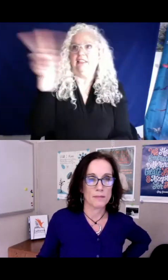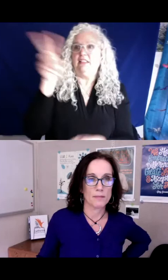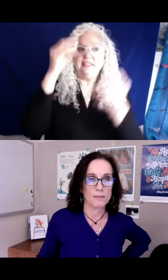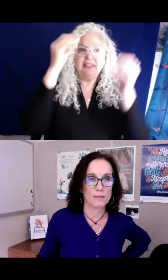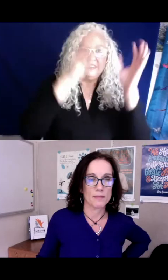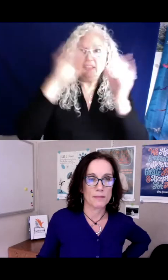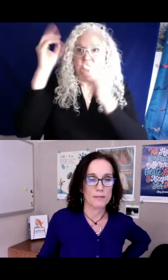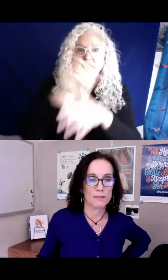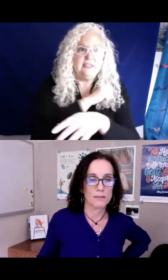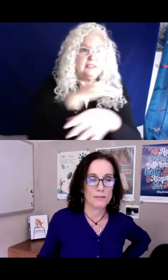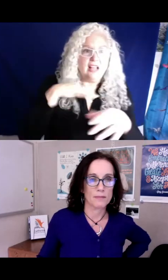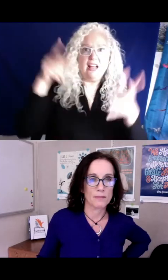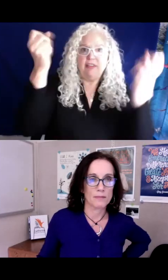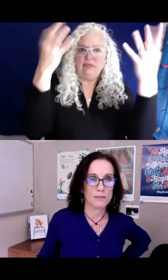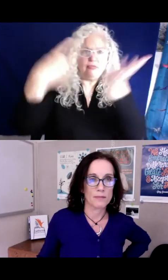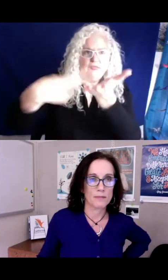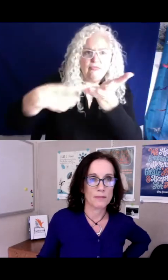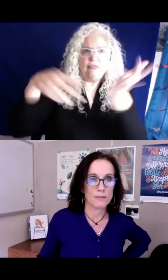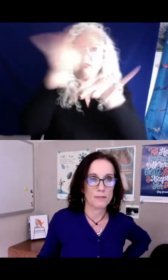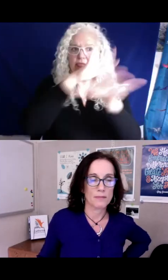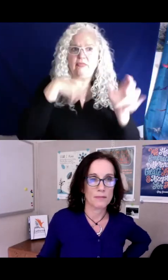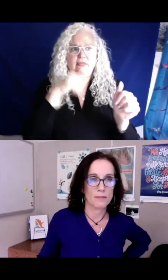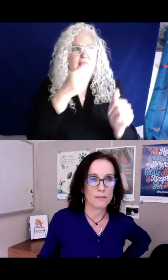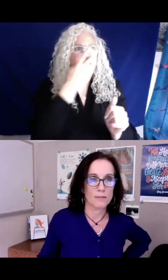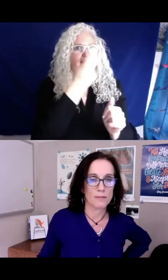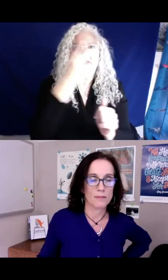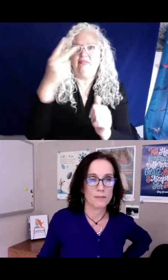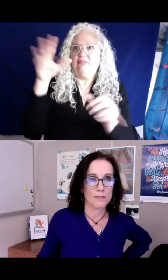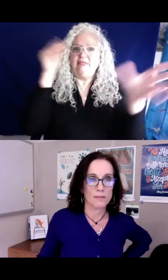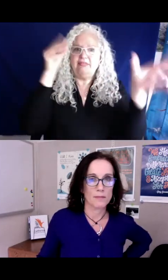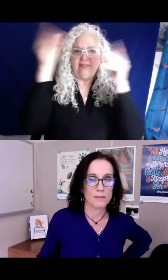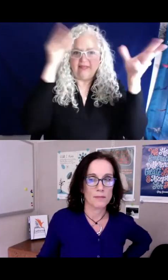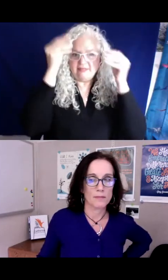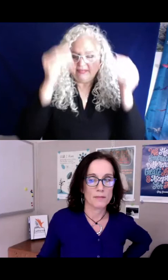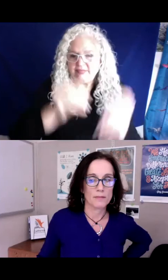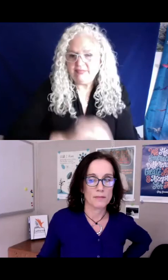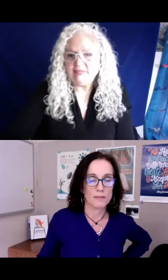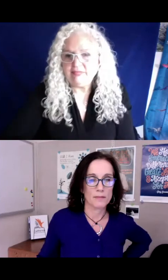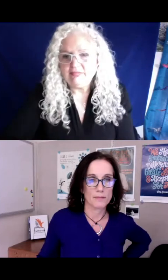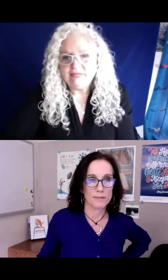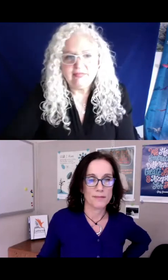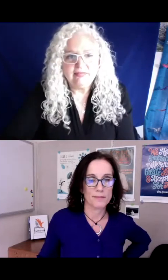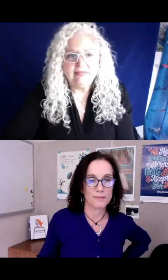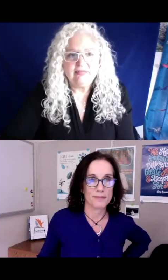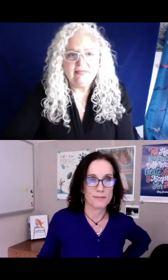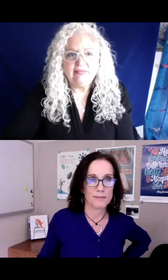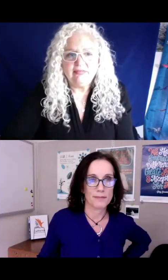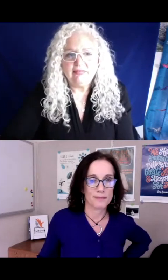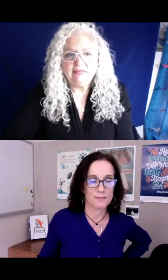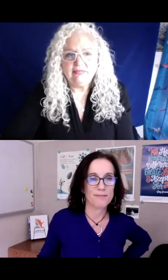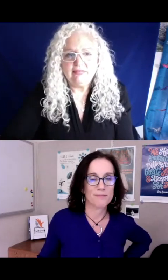Also incidental learning, that means just kind of like looking at the teachers and the staff and their conversations with each